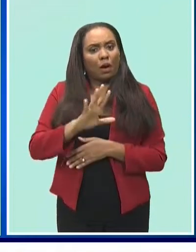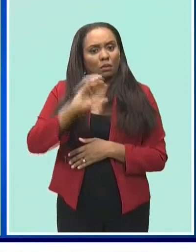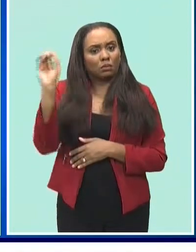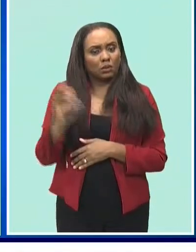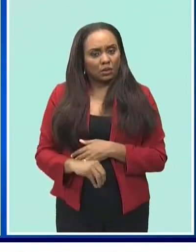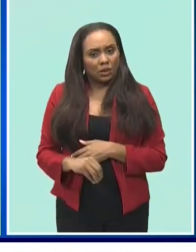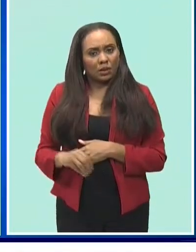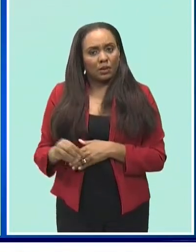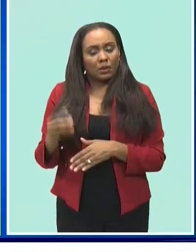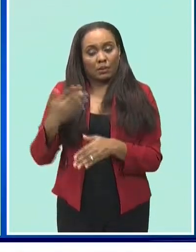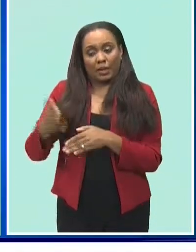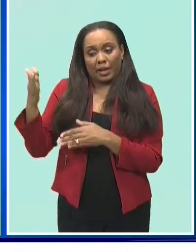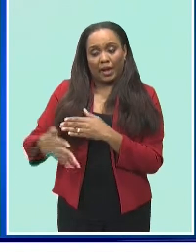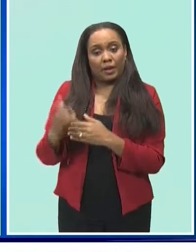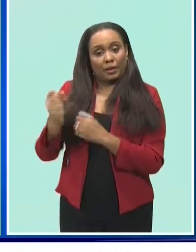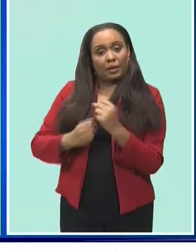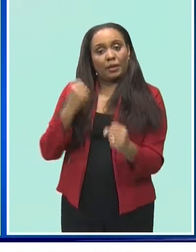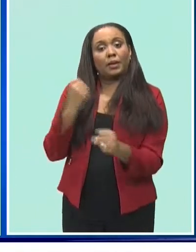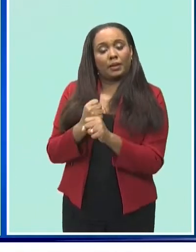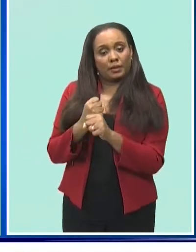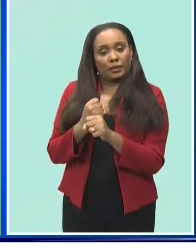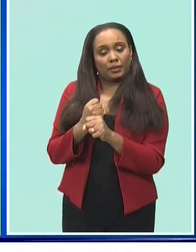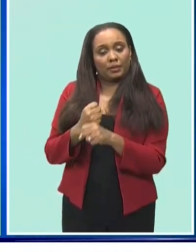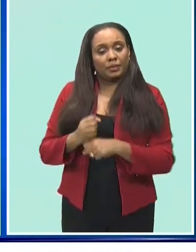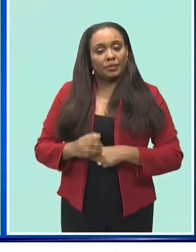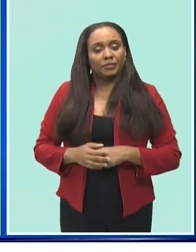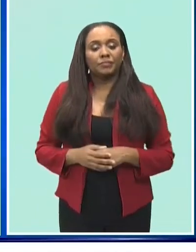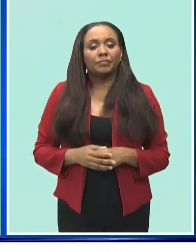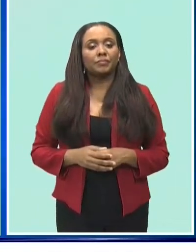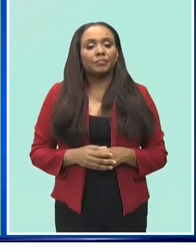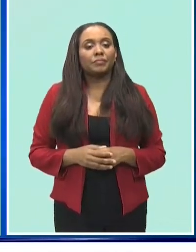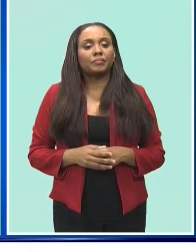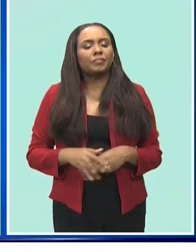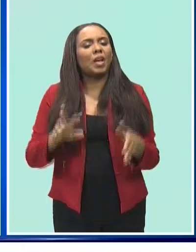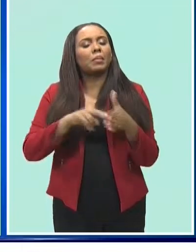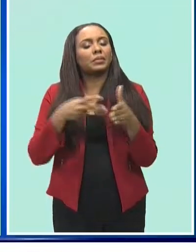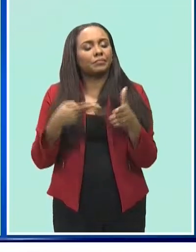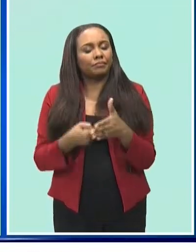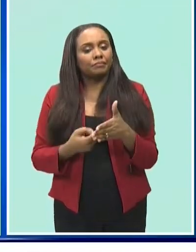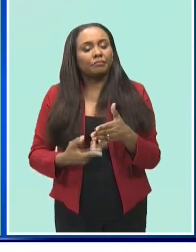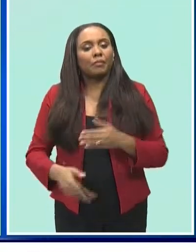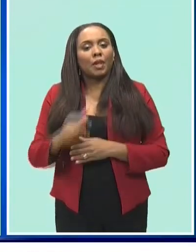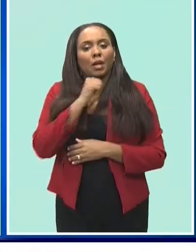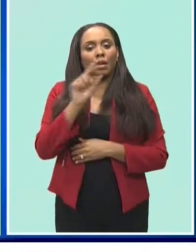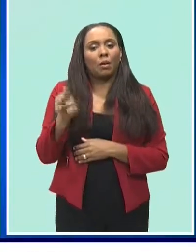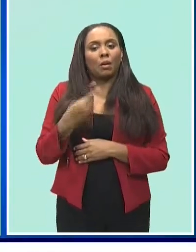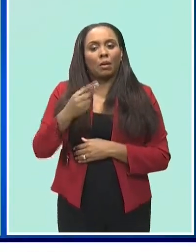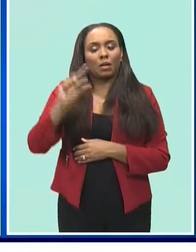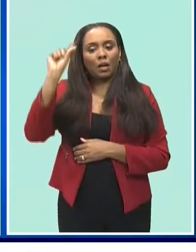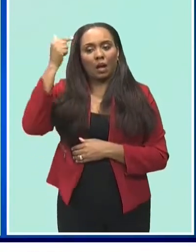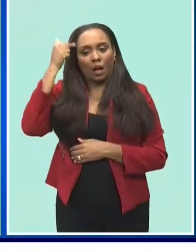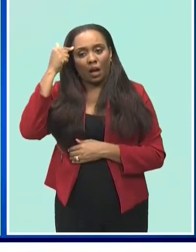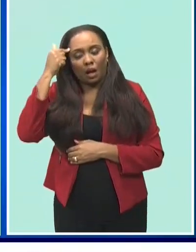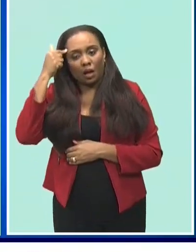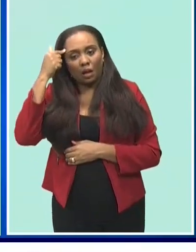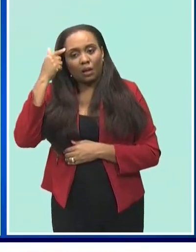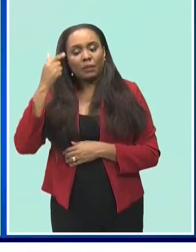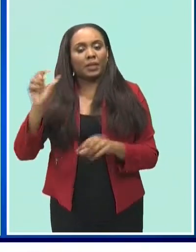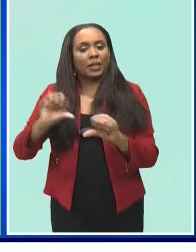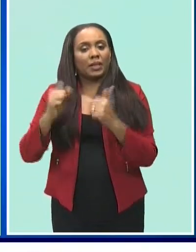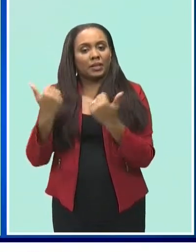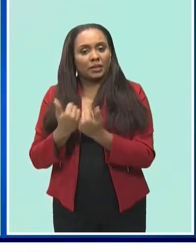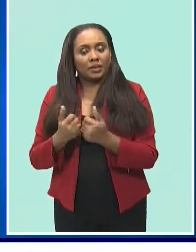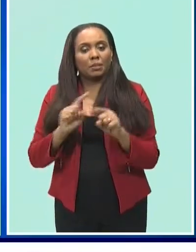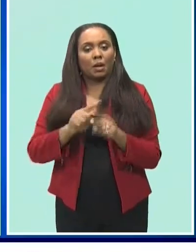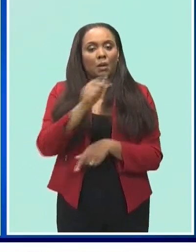by the end of this year, 2019. Therefore, not only the public sector media agencies,